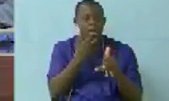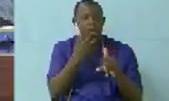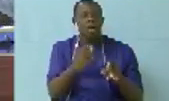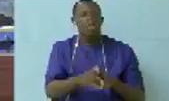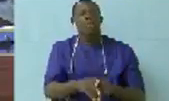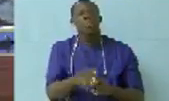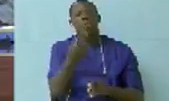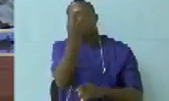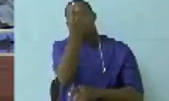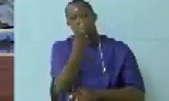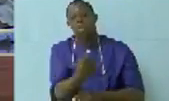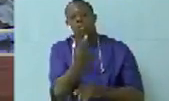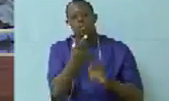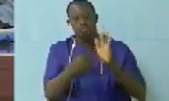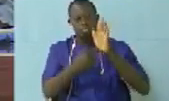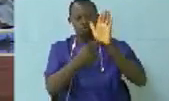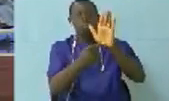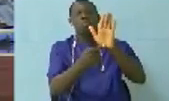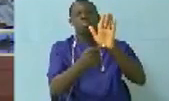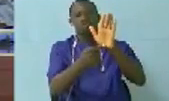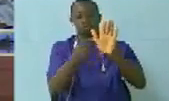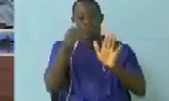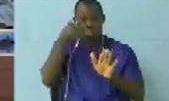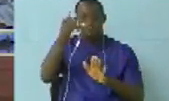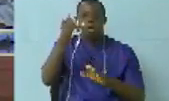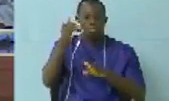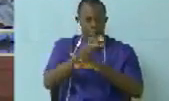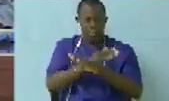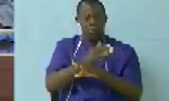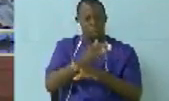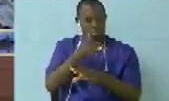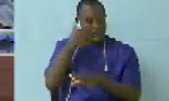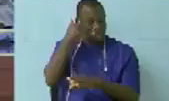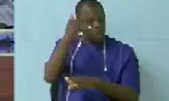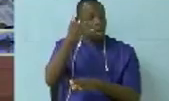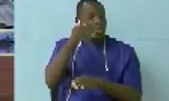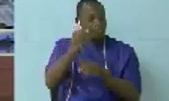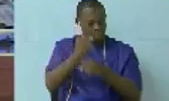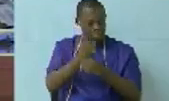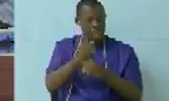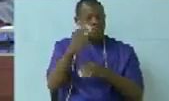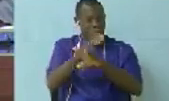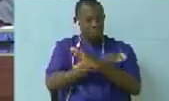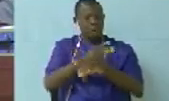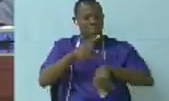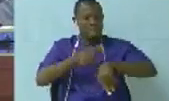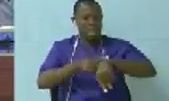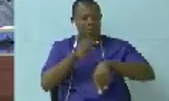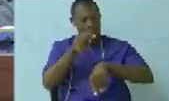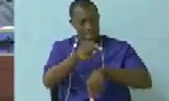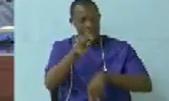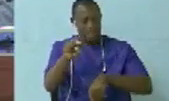would only show that a call was made at a particular time.